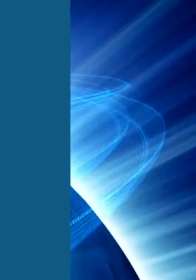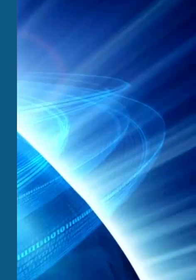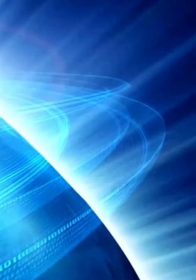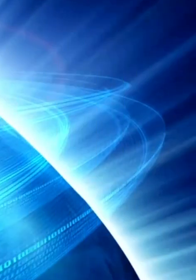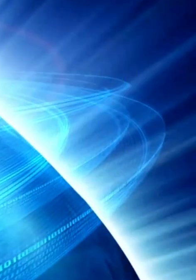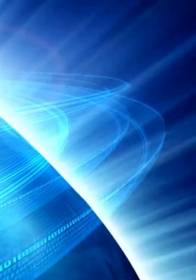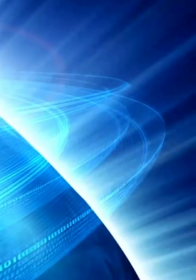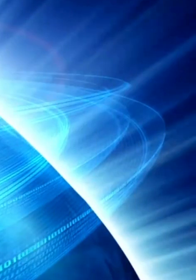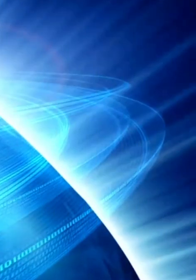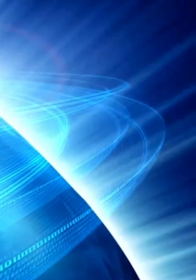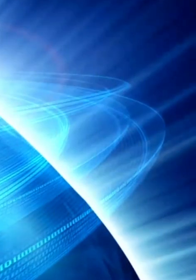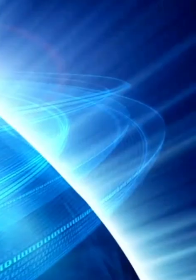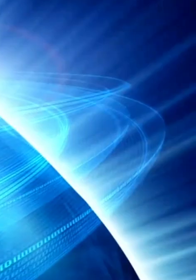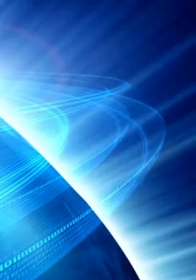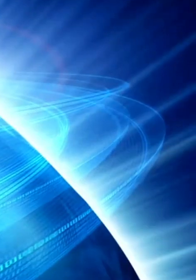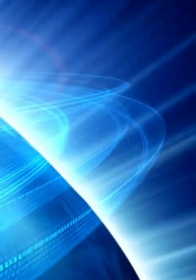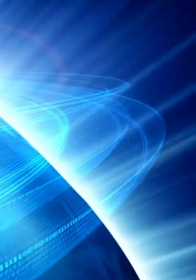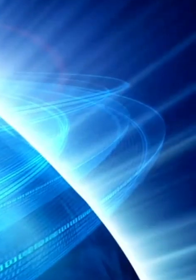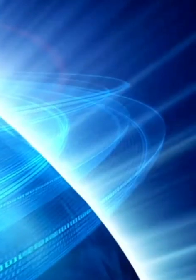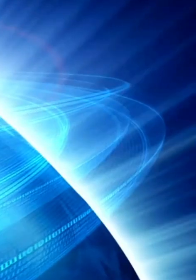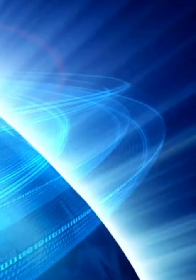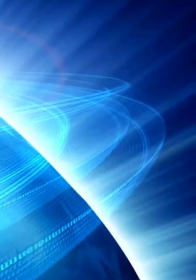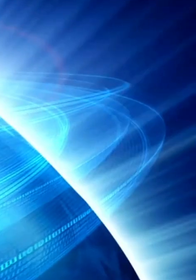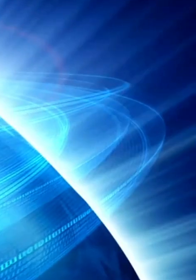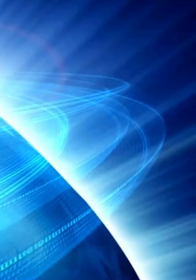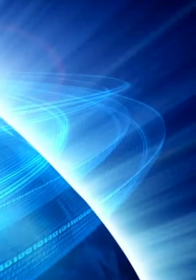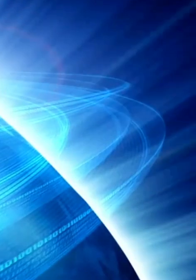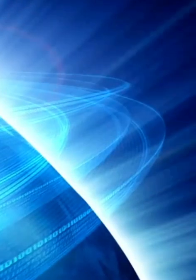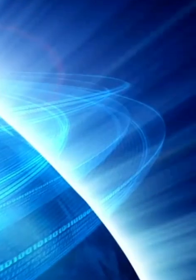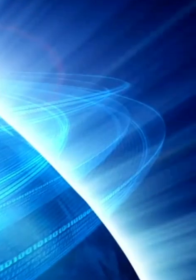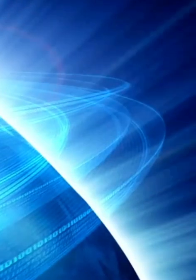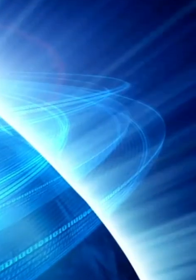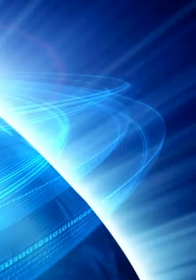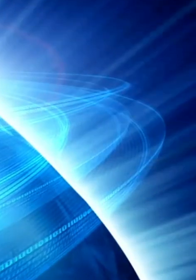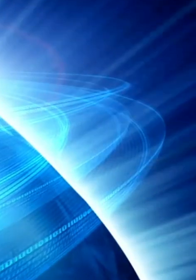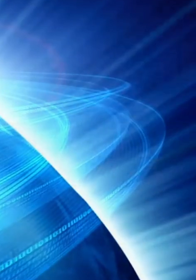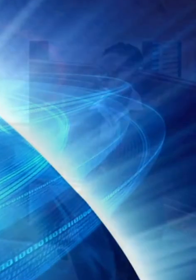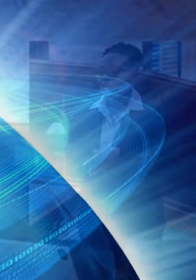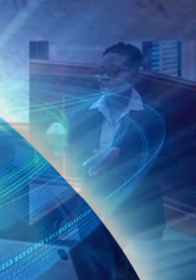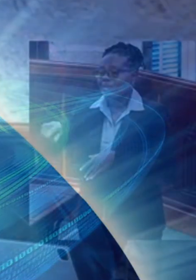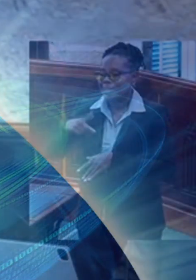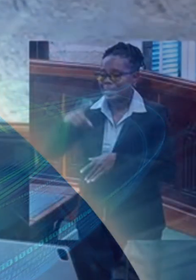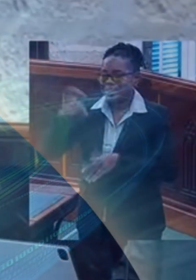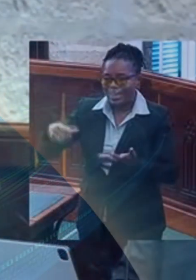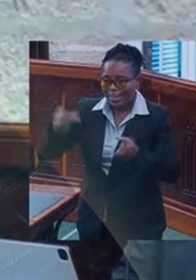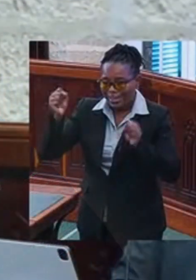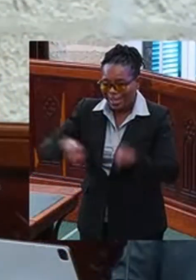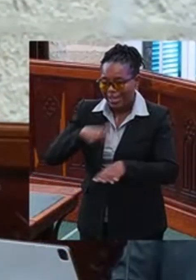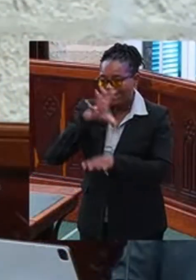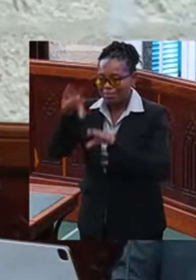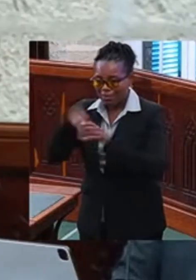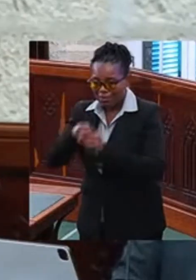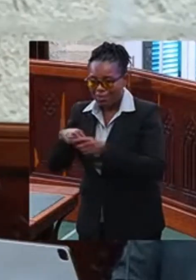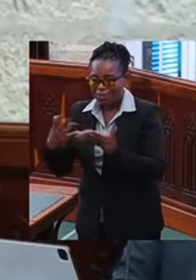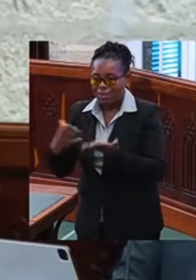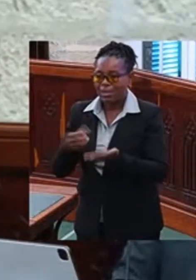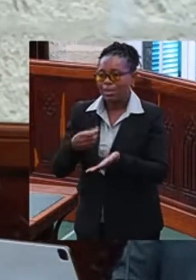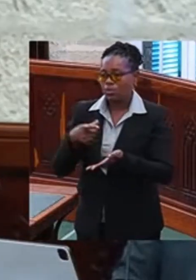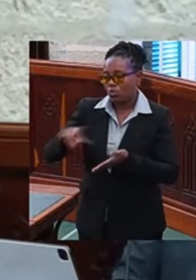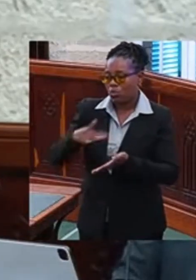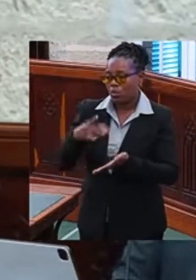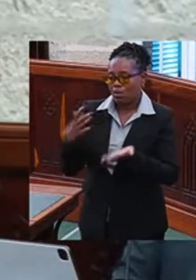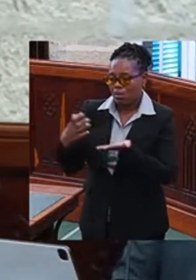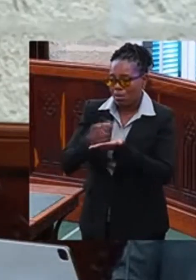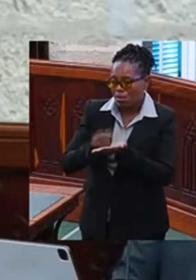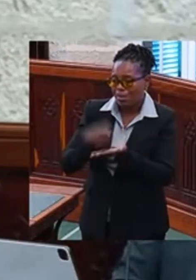every single budgetary proposal or measure. We are more interested in defining a framework which anyone can use to review the